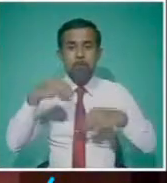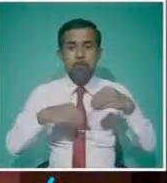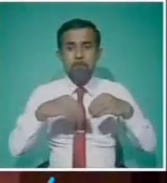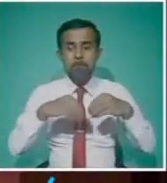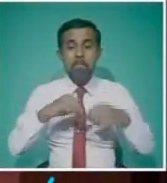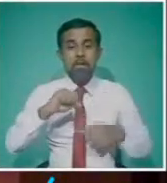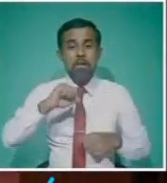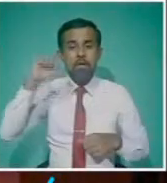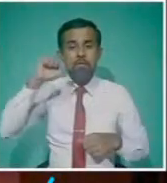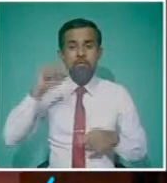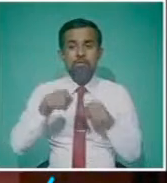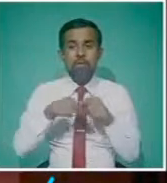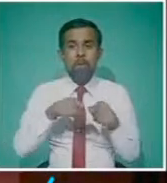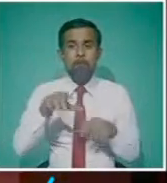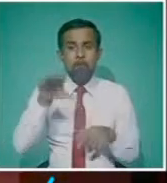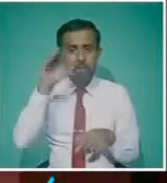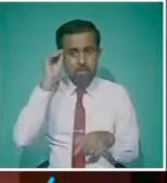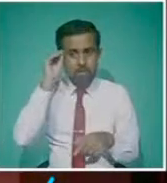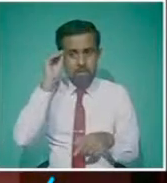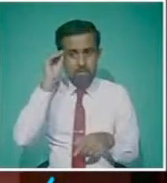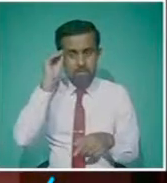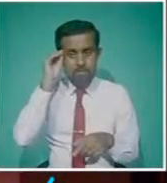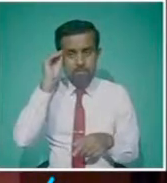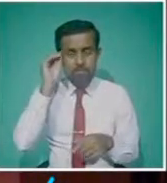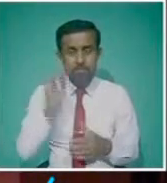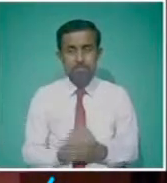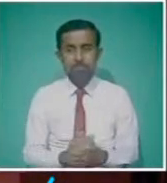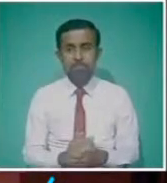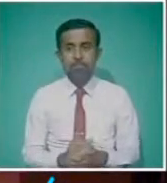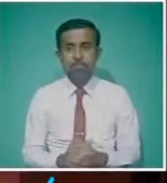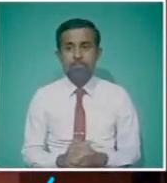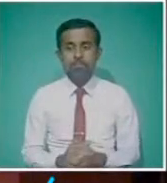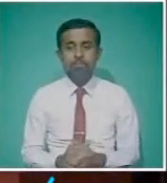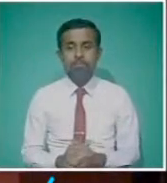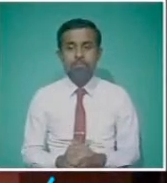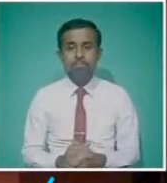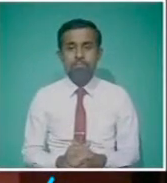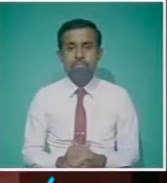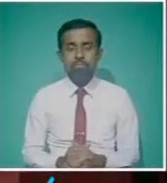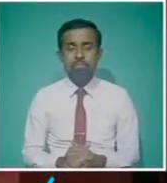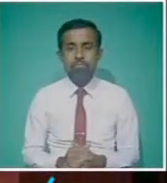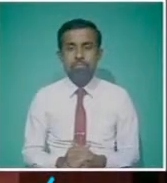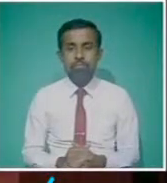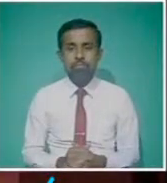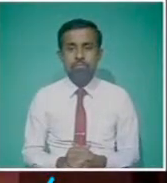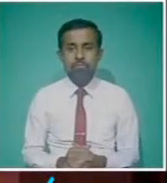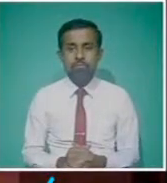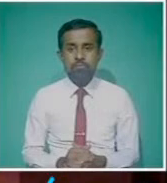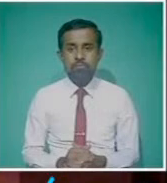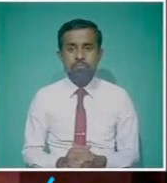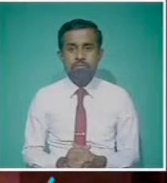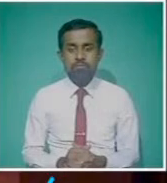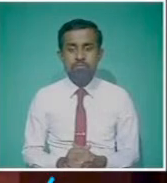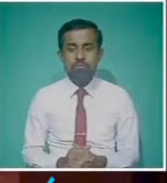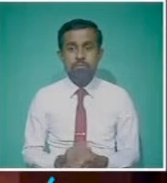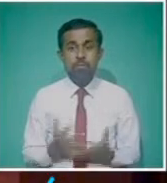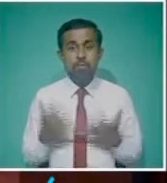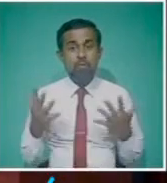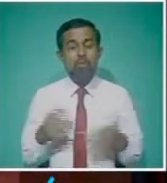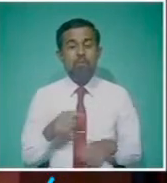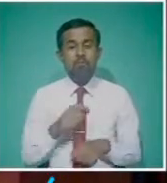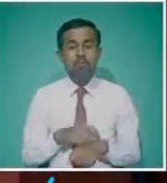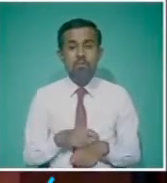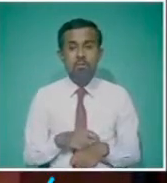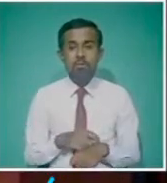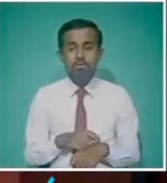others, usually far removed from the royal family. In many ways, that is what